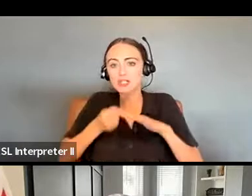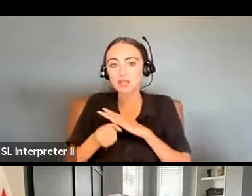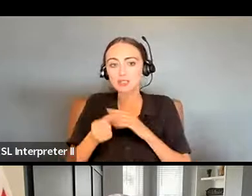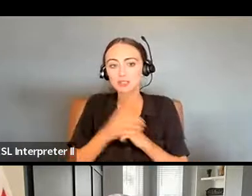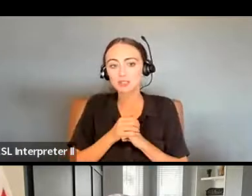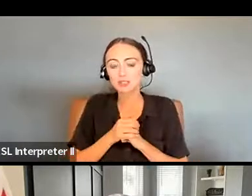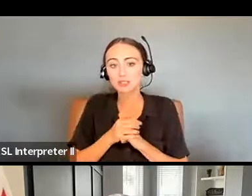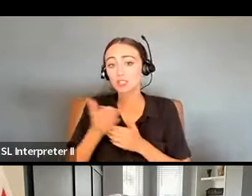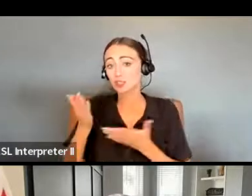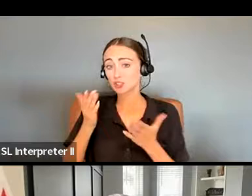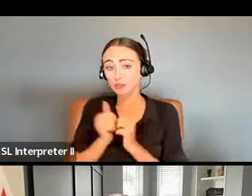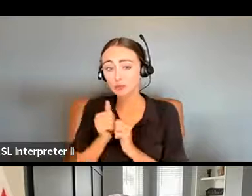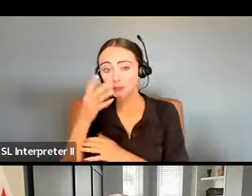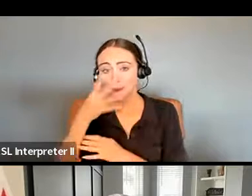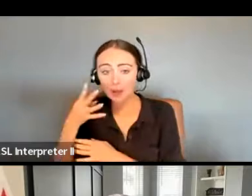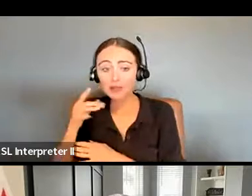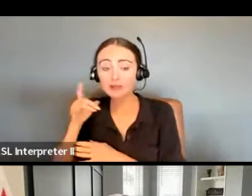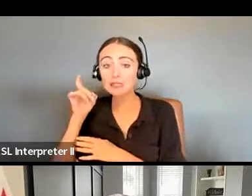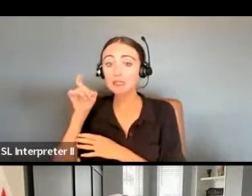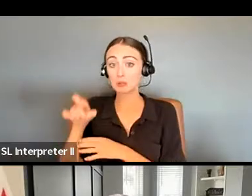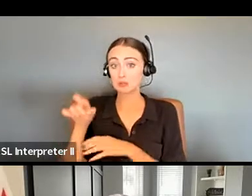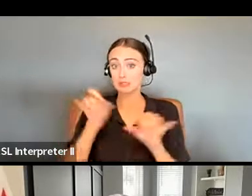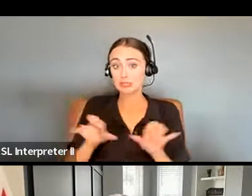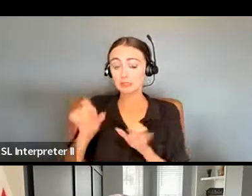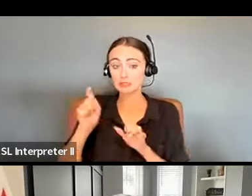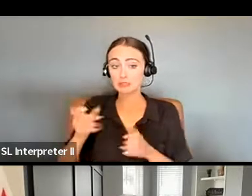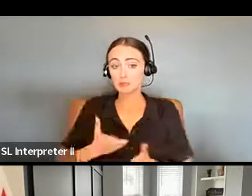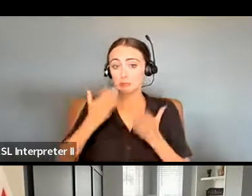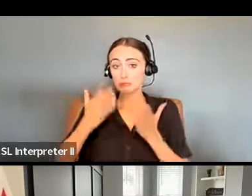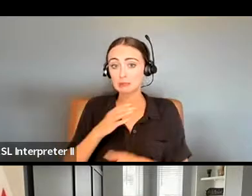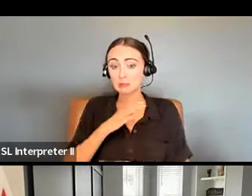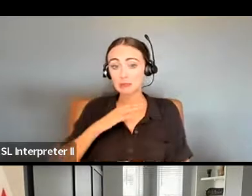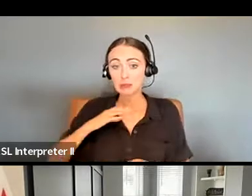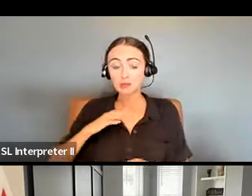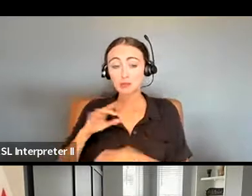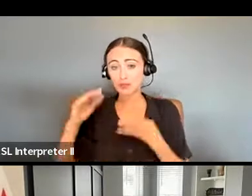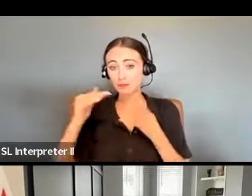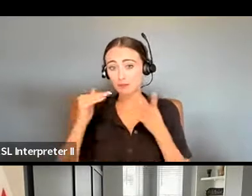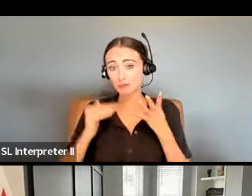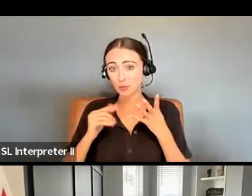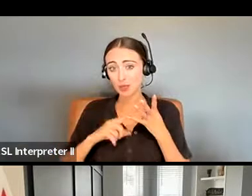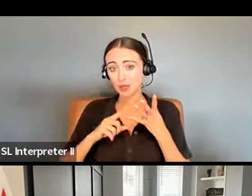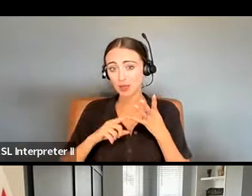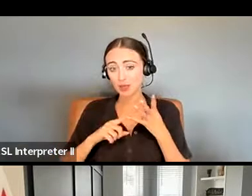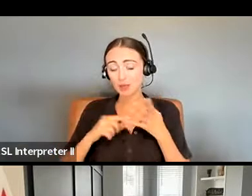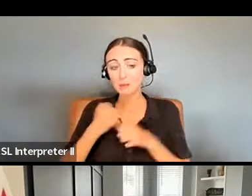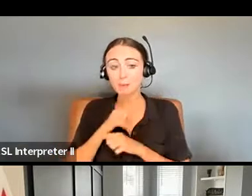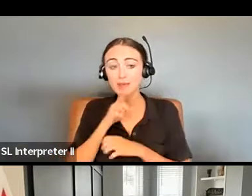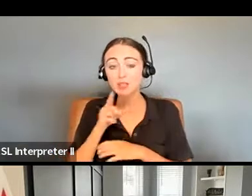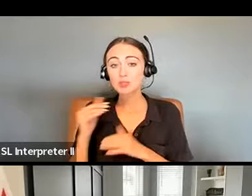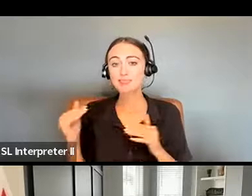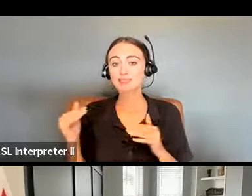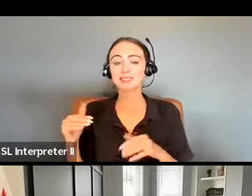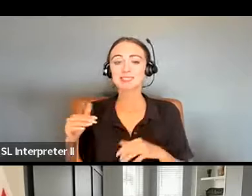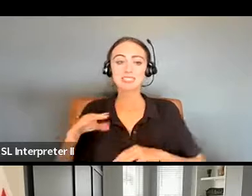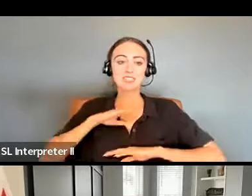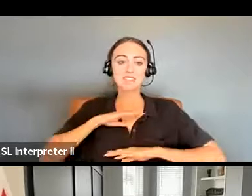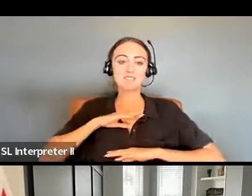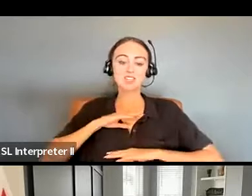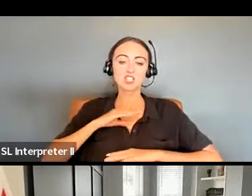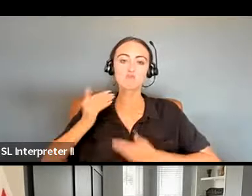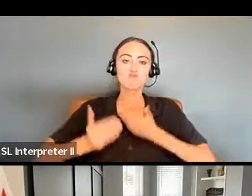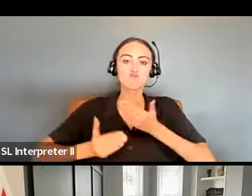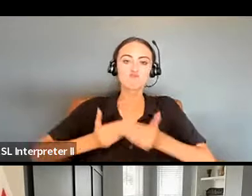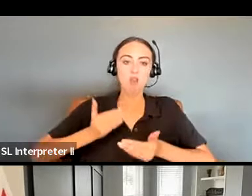serving migrants, and those standards must be sent to the council. And fourth, lastly, it ensures sufficient due process